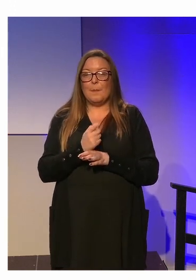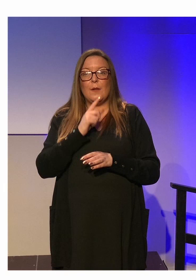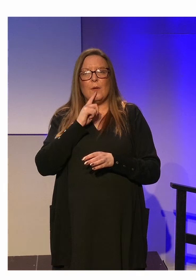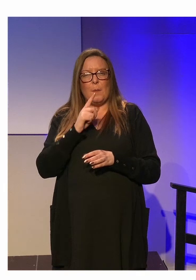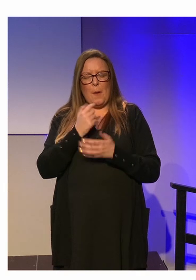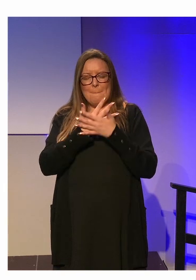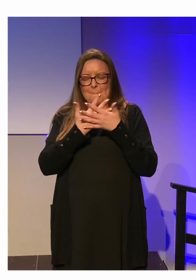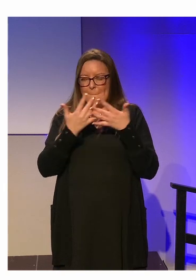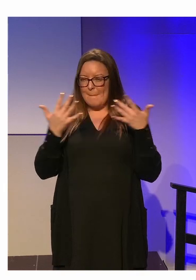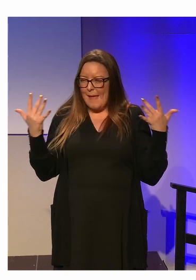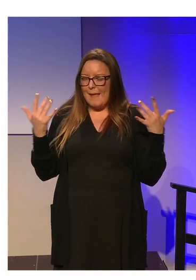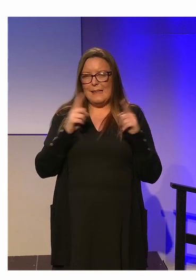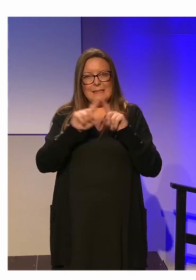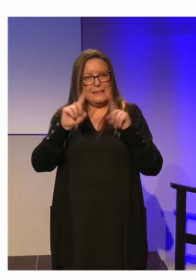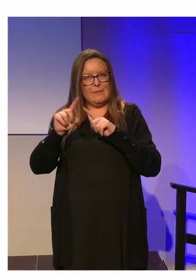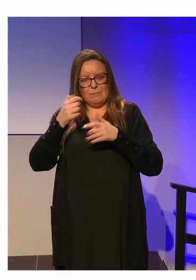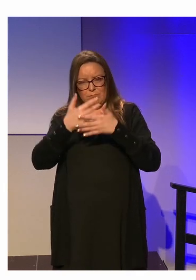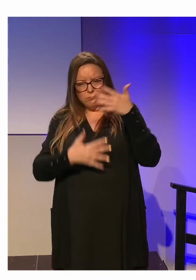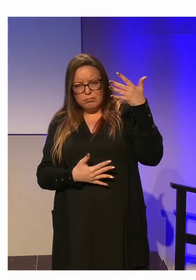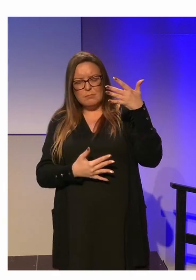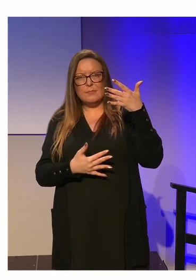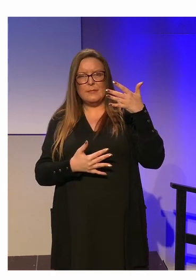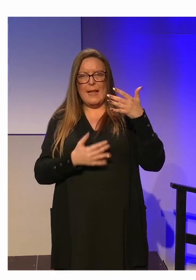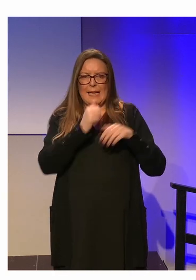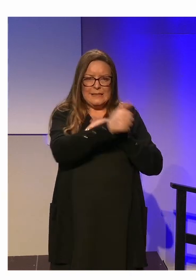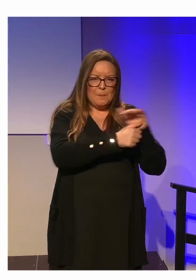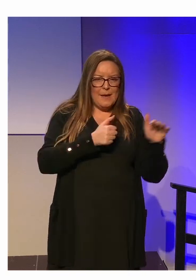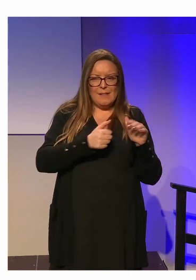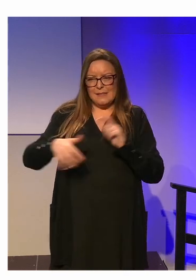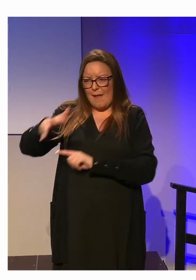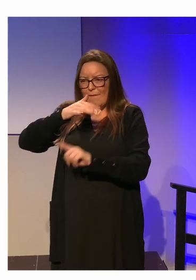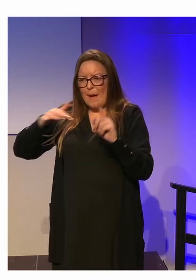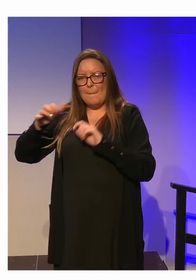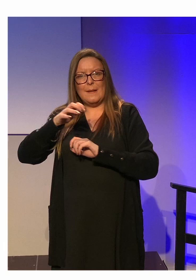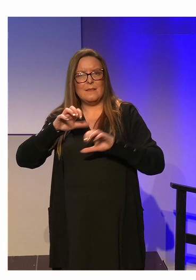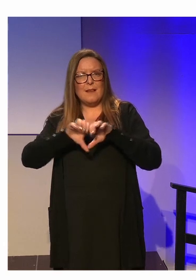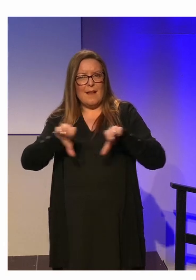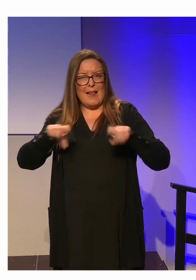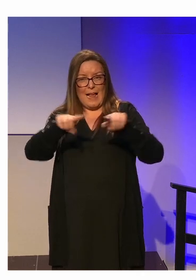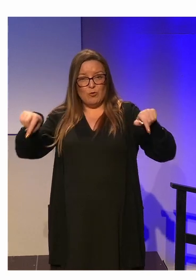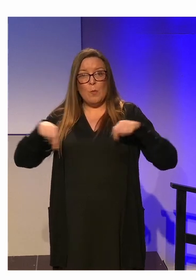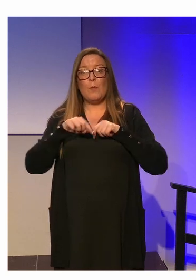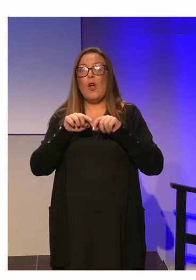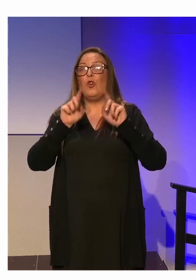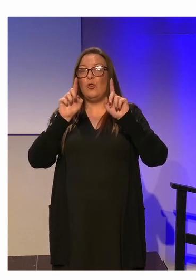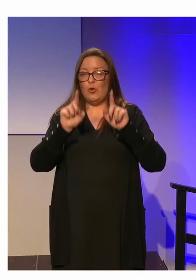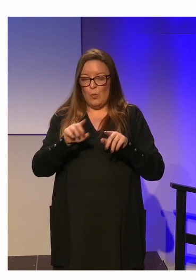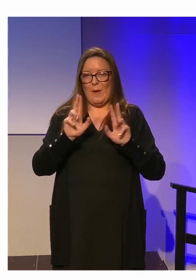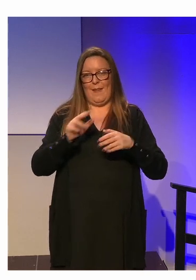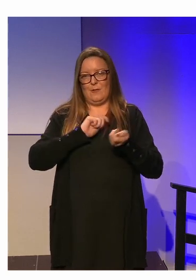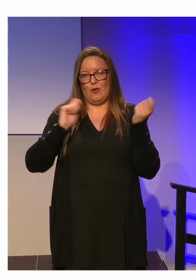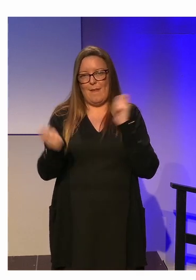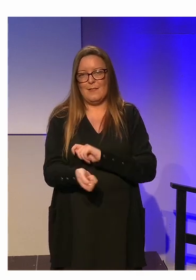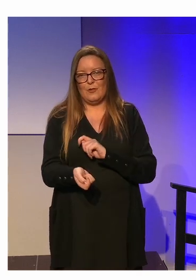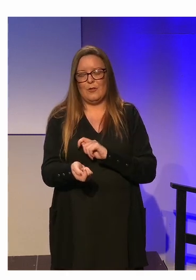many, many different parts of the experience and the environment in that classroom that you could change. And so it's